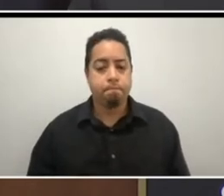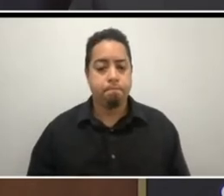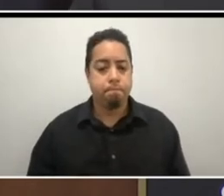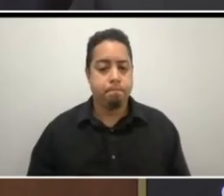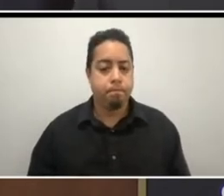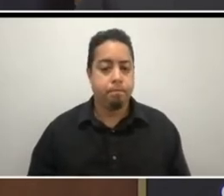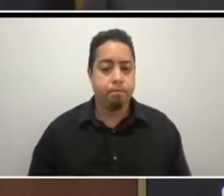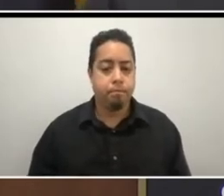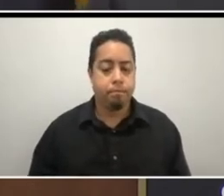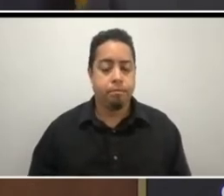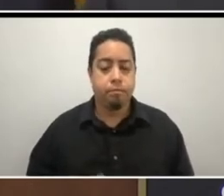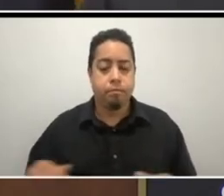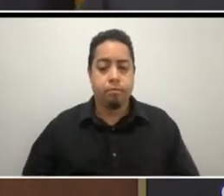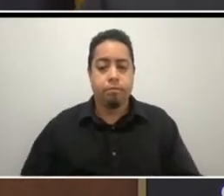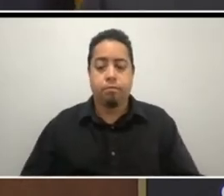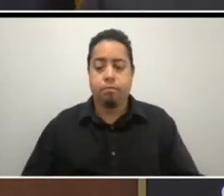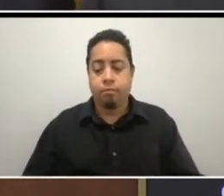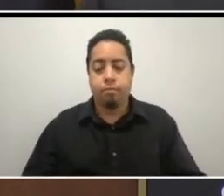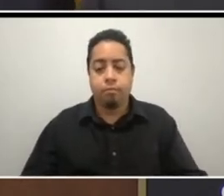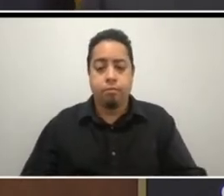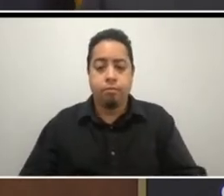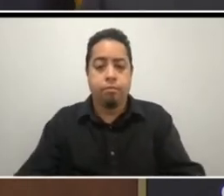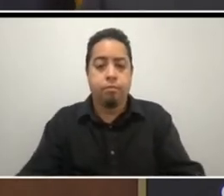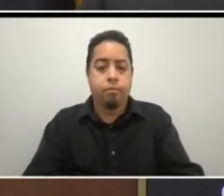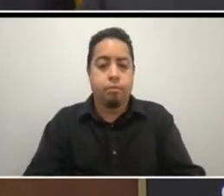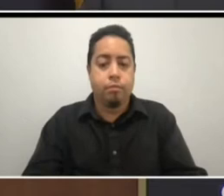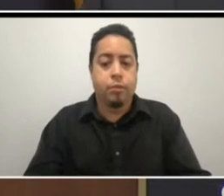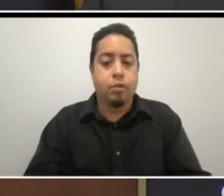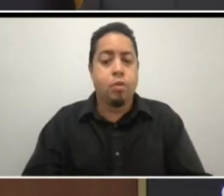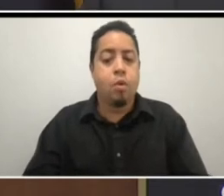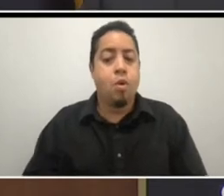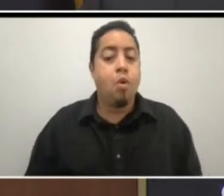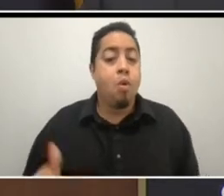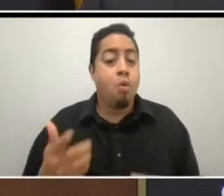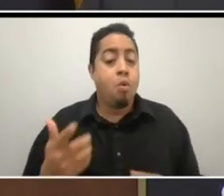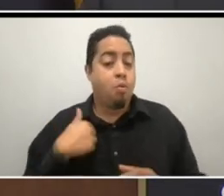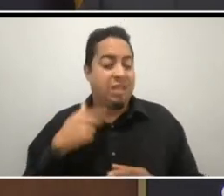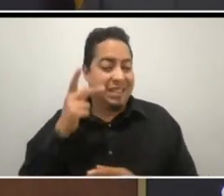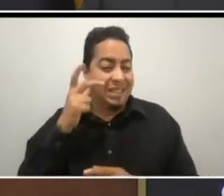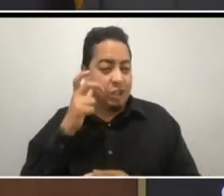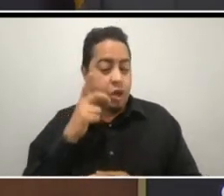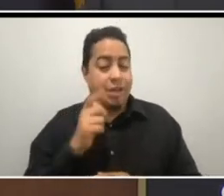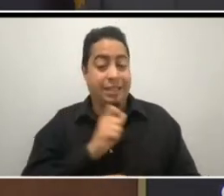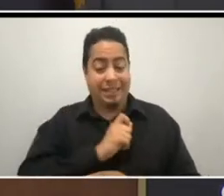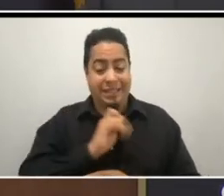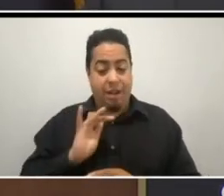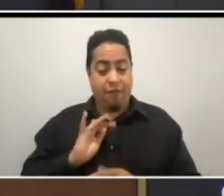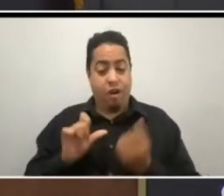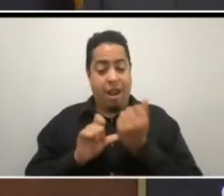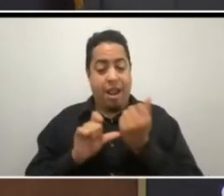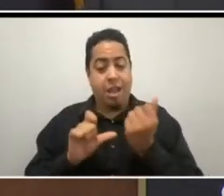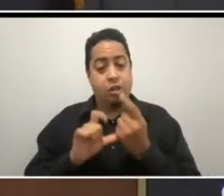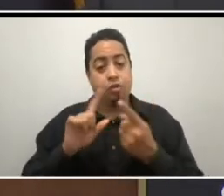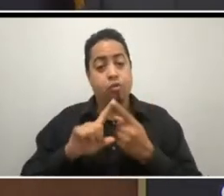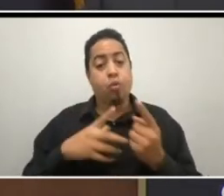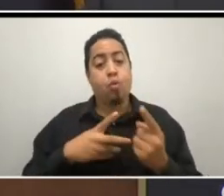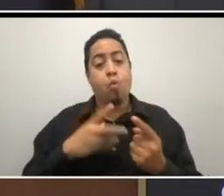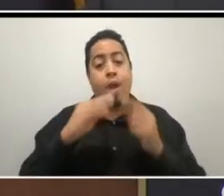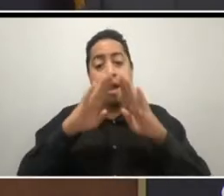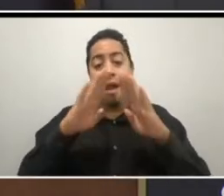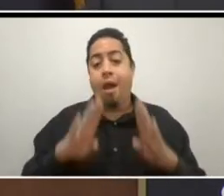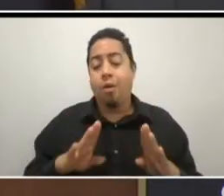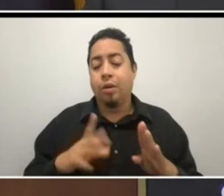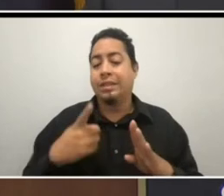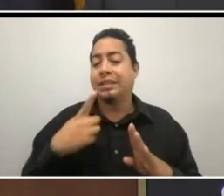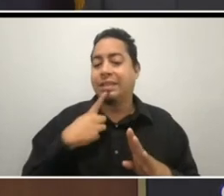What we just heard in that video was an aide to the White House Chief of Staff telling this committee that the White House Counsel's Office felt that